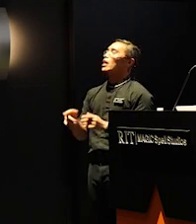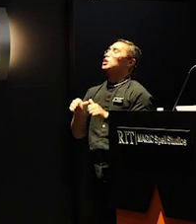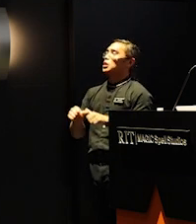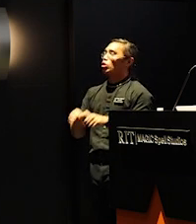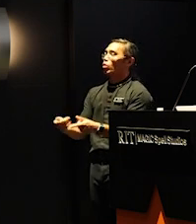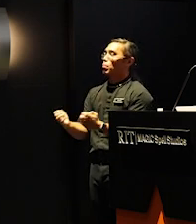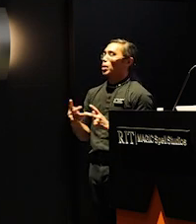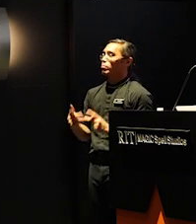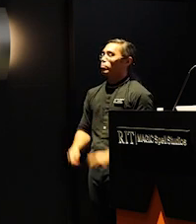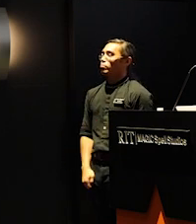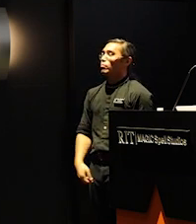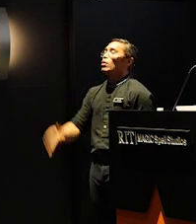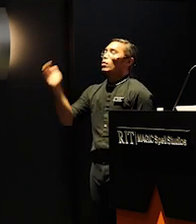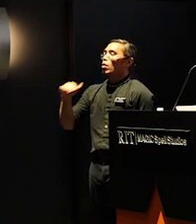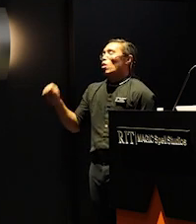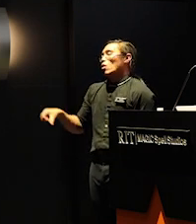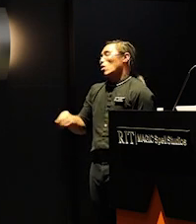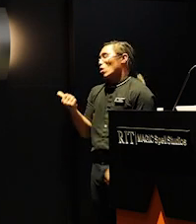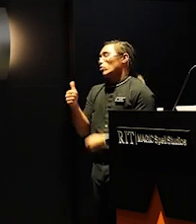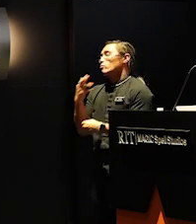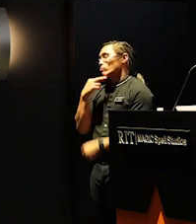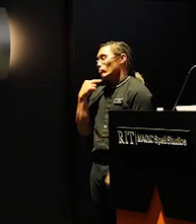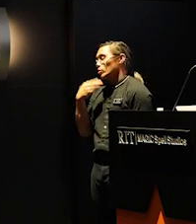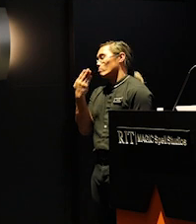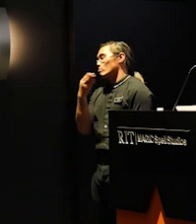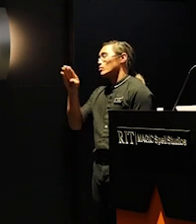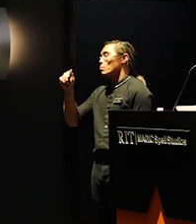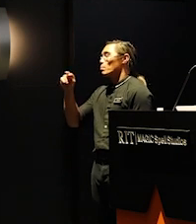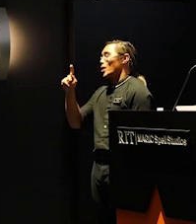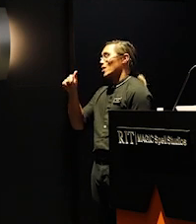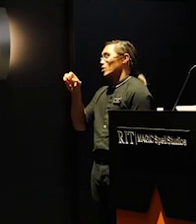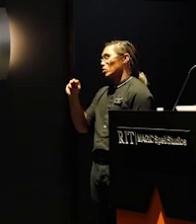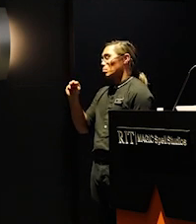up here? But I don't know. That was kind of funky. But yeah, there's Bantam today. Great.